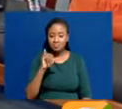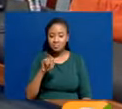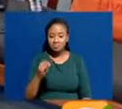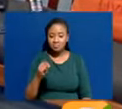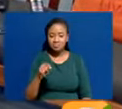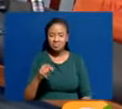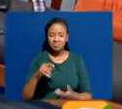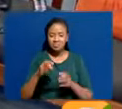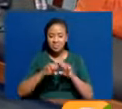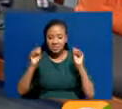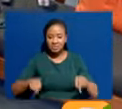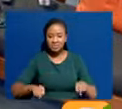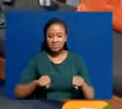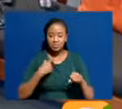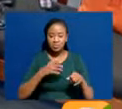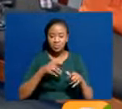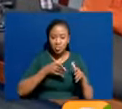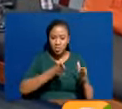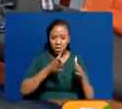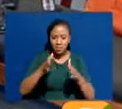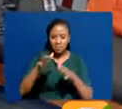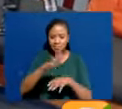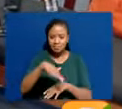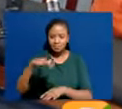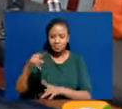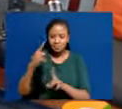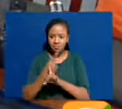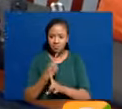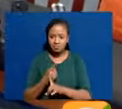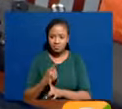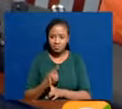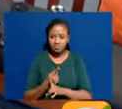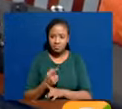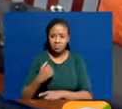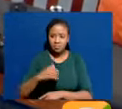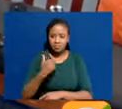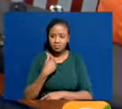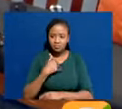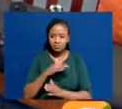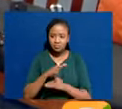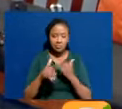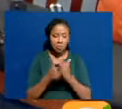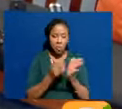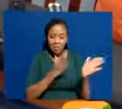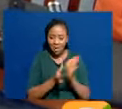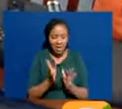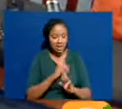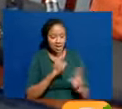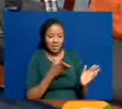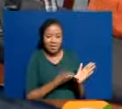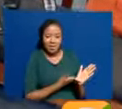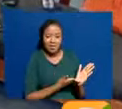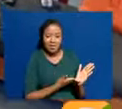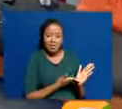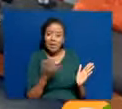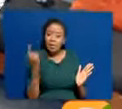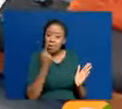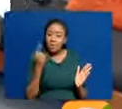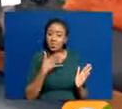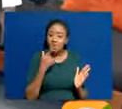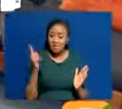Road, Buruburu, Mathare Valley. We have all the plans. By the way, we don't need any other conference on plans. It's implementing